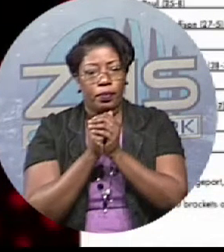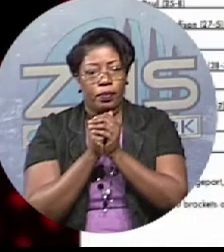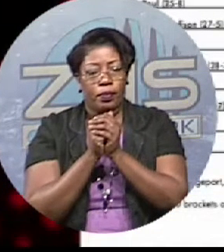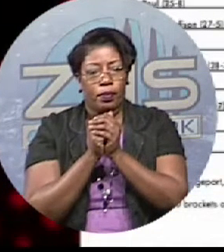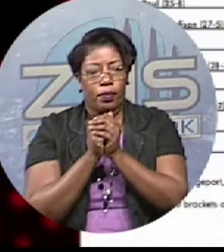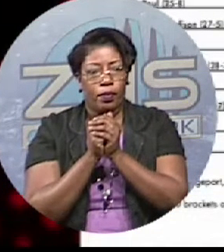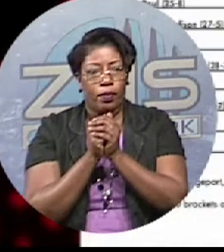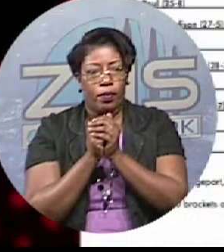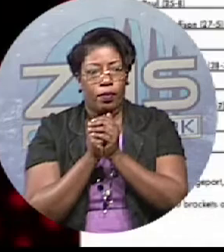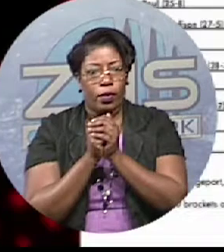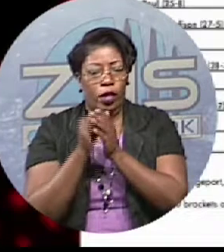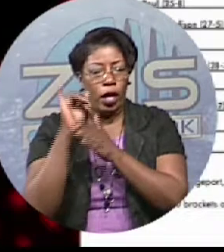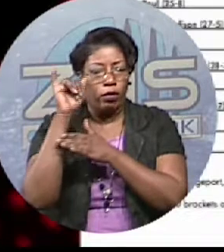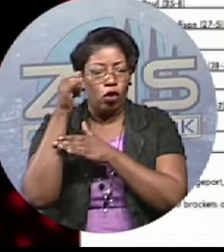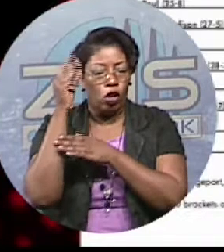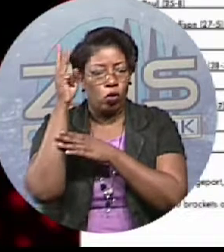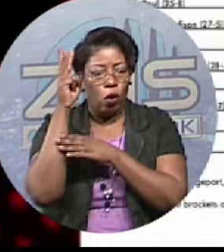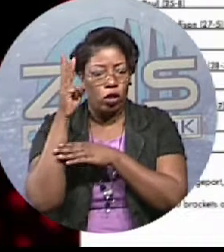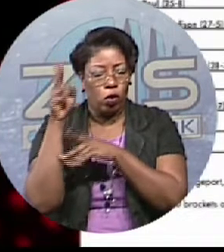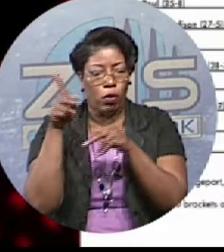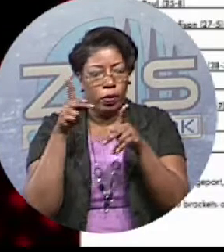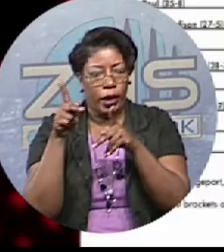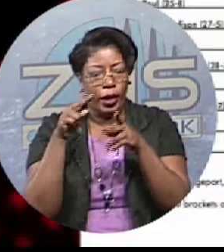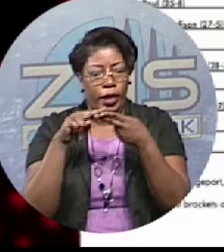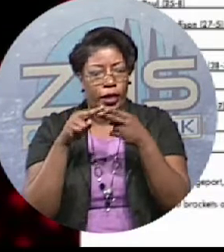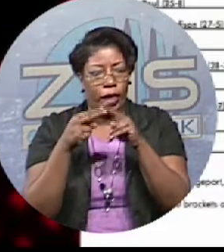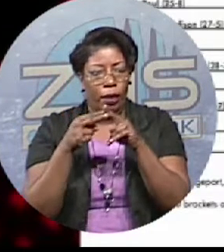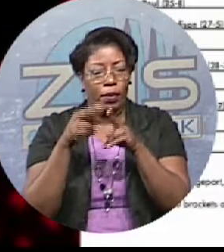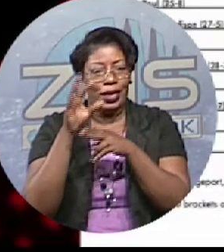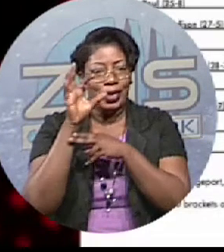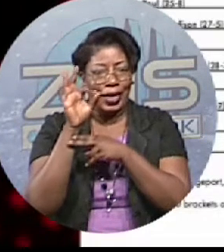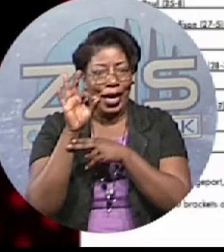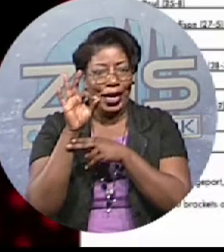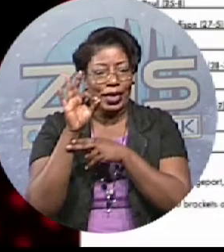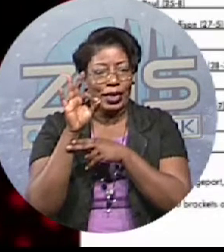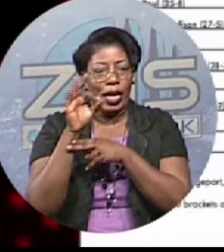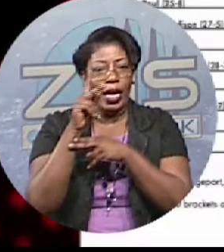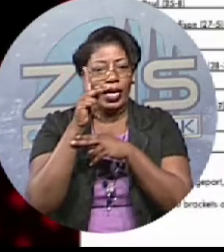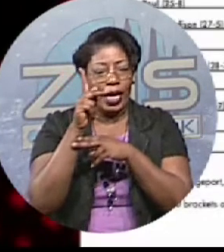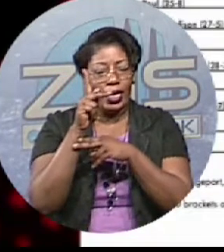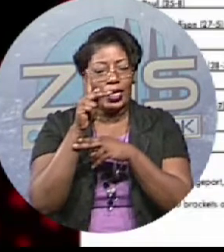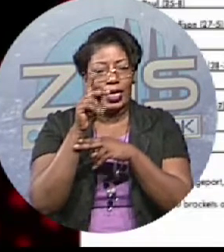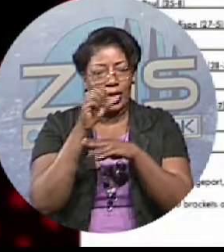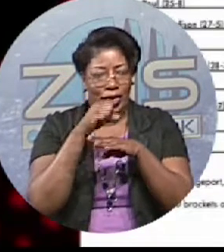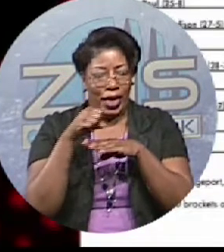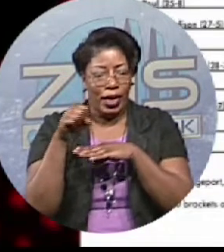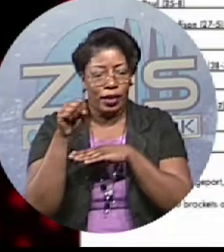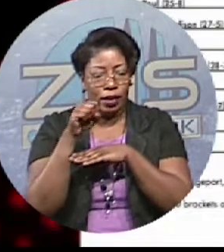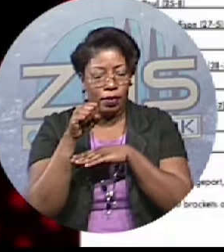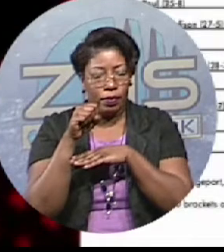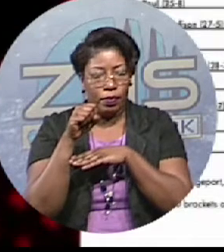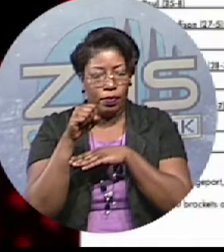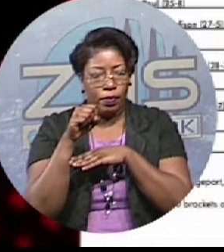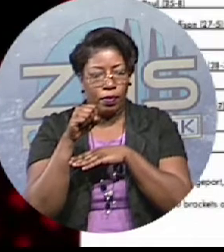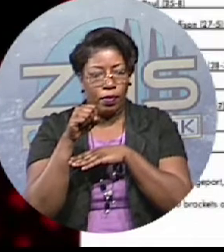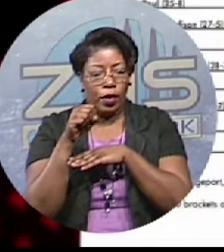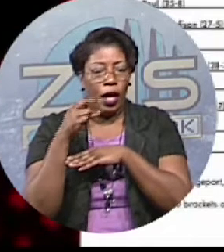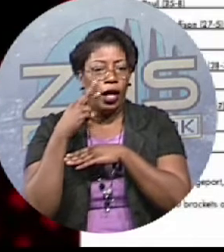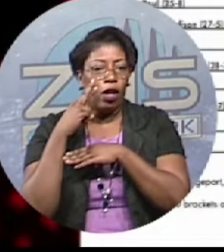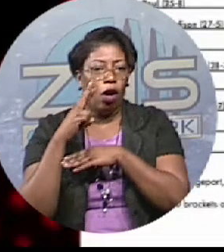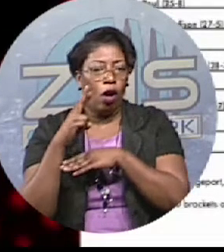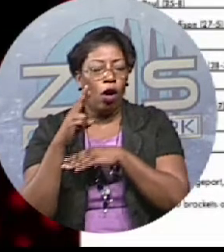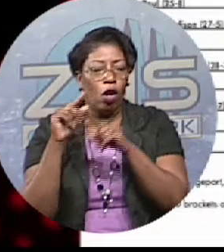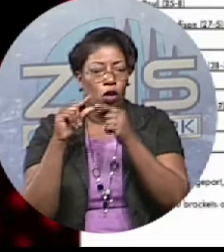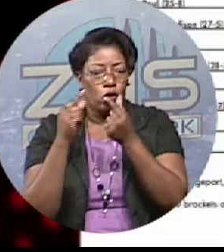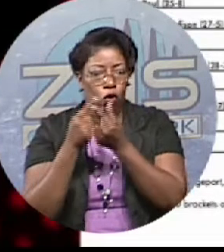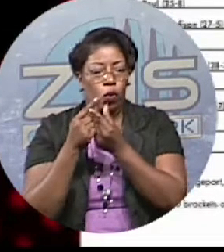Jonquel Jones and George Washington Colonels will play the #9 Kansas State. Coach Yolette McPhee McQuinn and her squad sits on top of the bracket